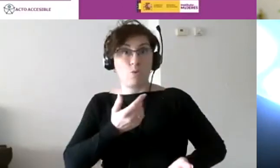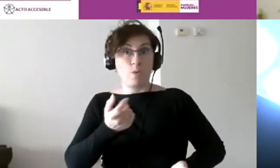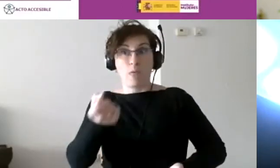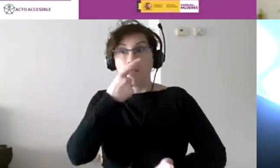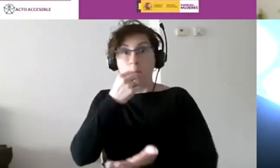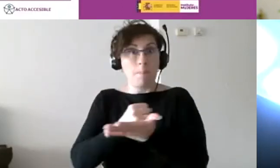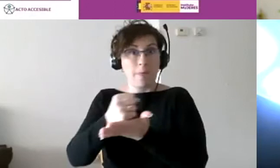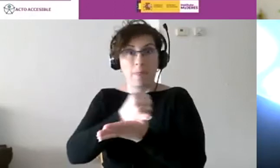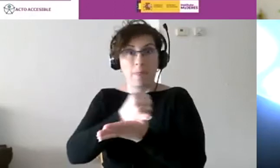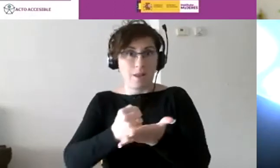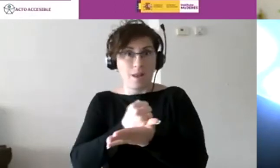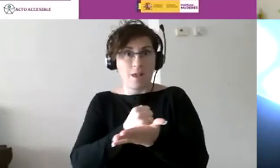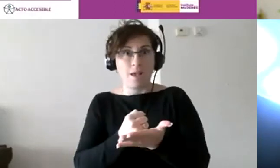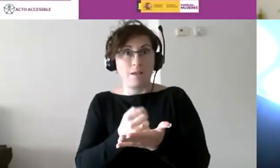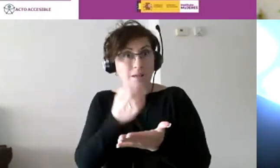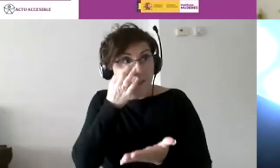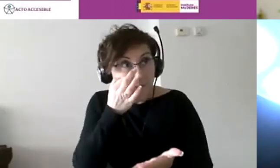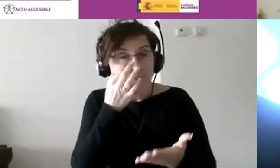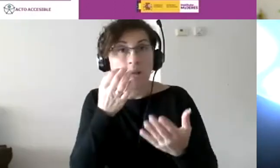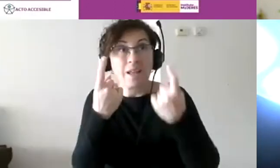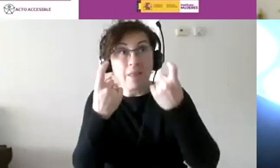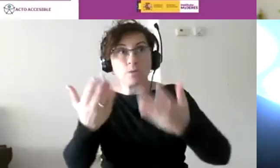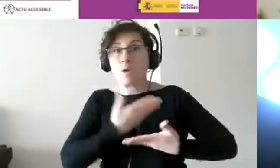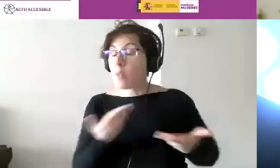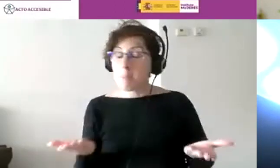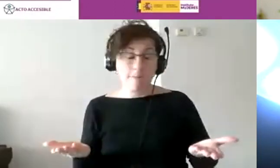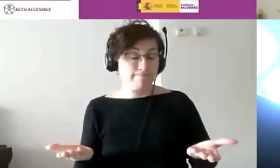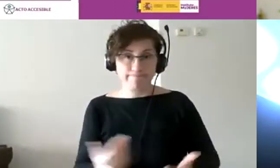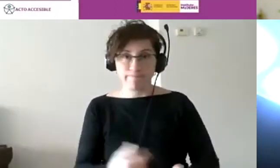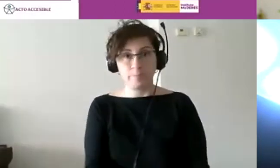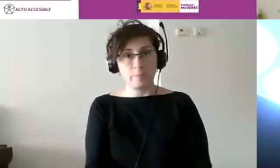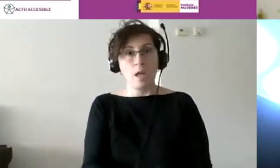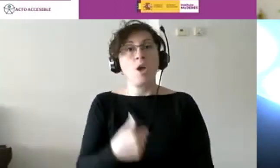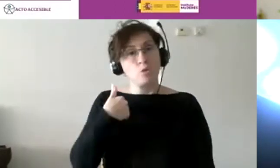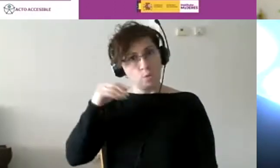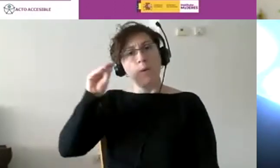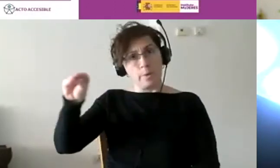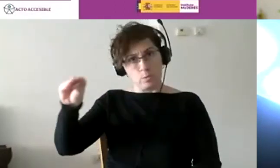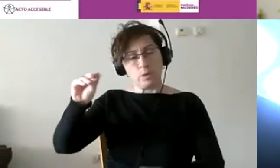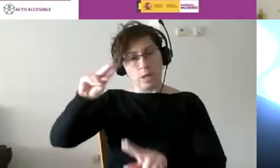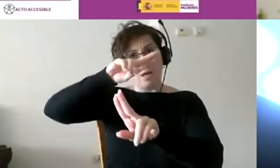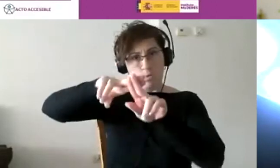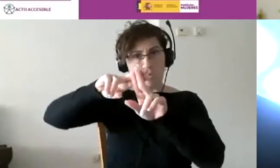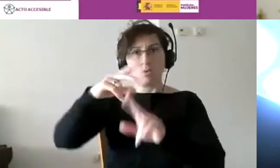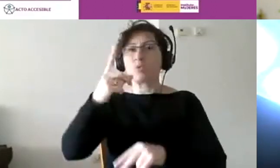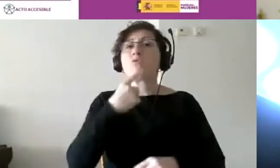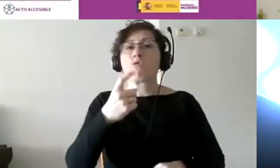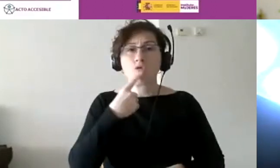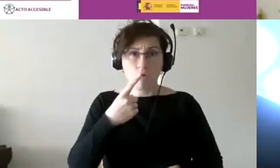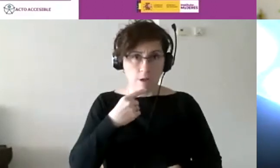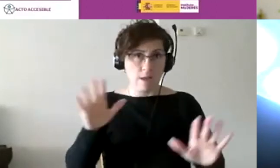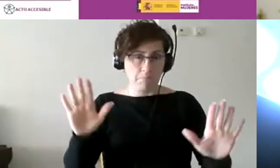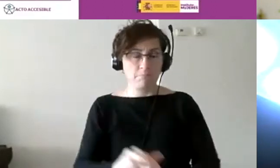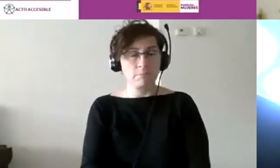But I will ask read this some foundations, but there are no foundation for help